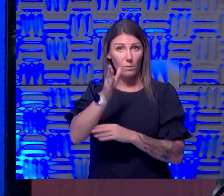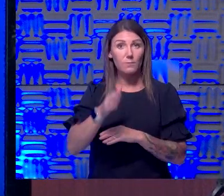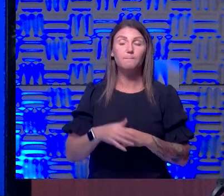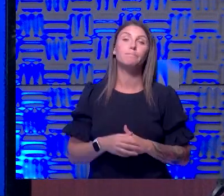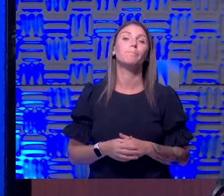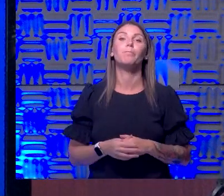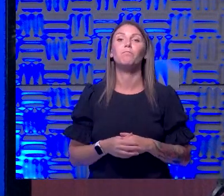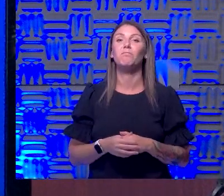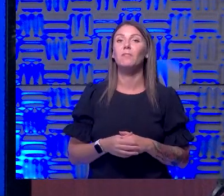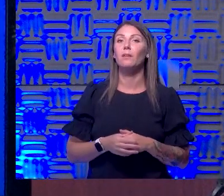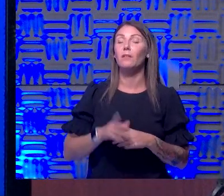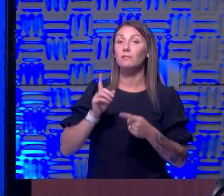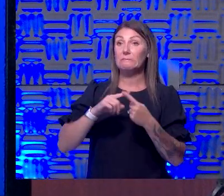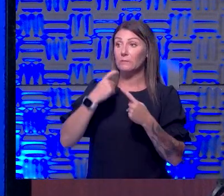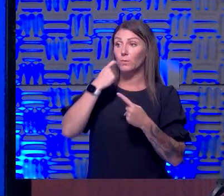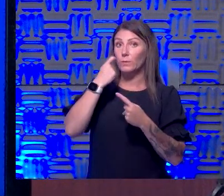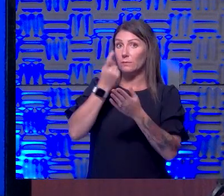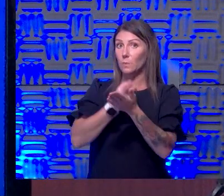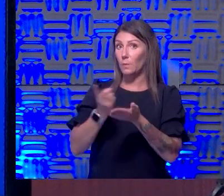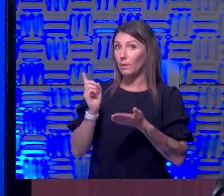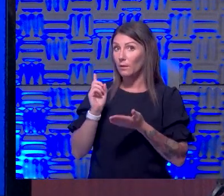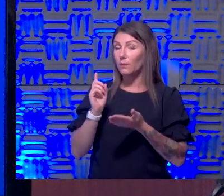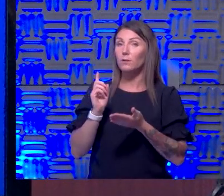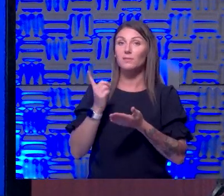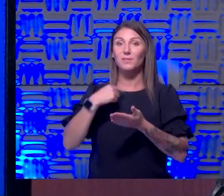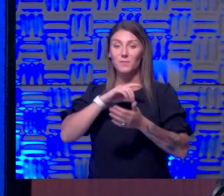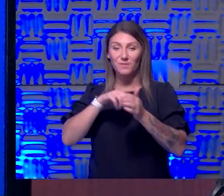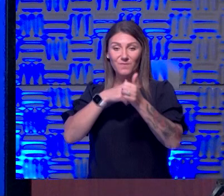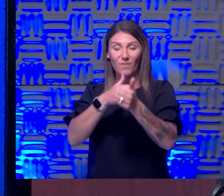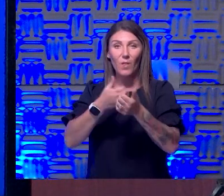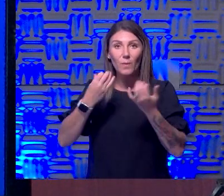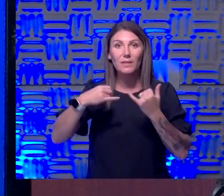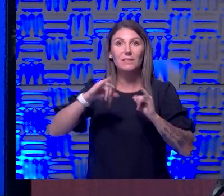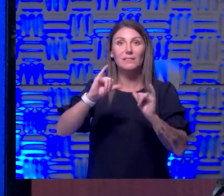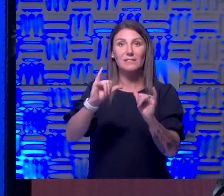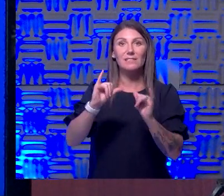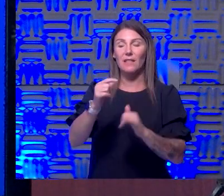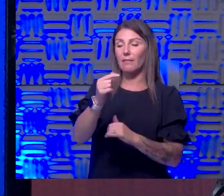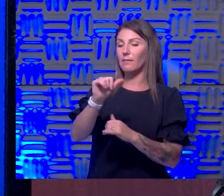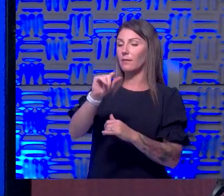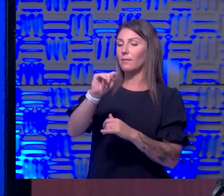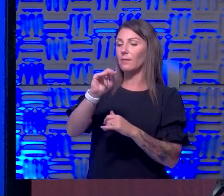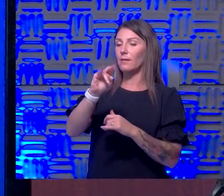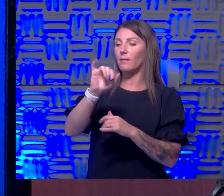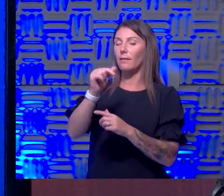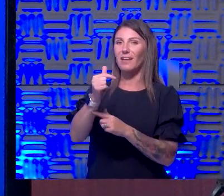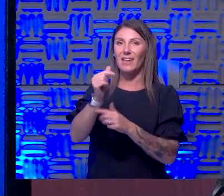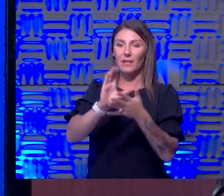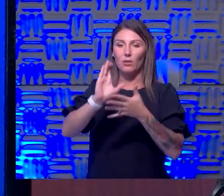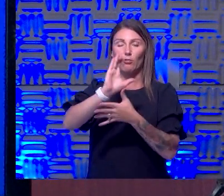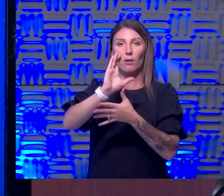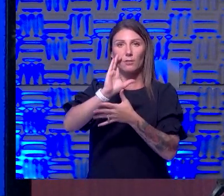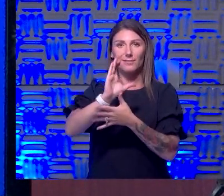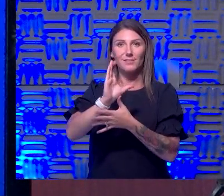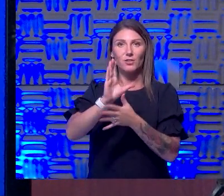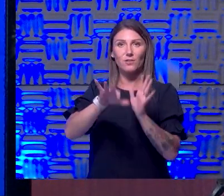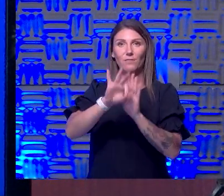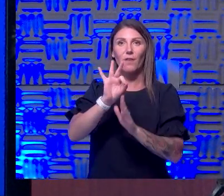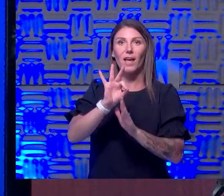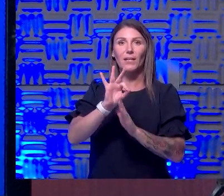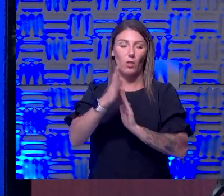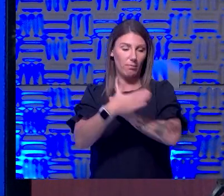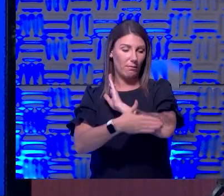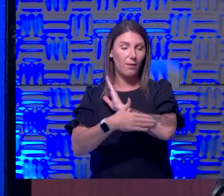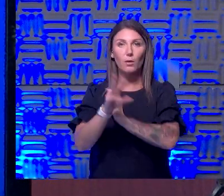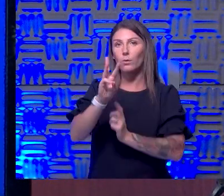the last couple of weeks, we've been following, we're still following the gating criteria that you can find on our county